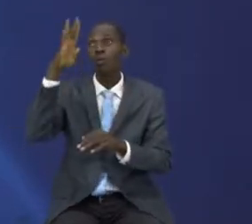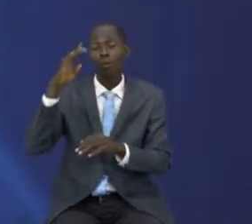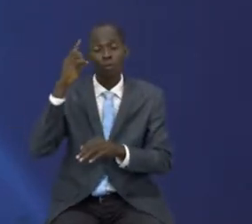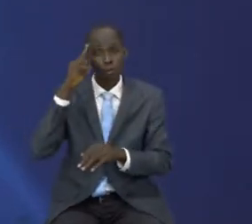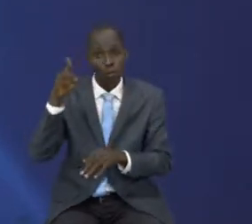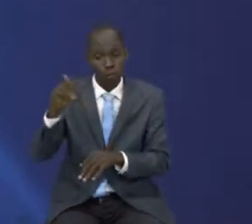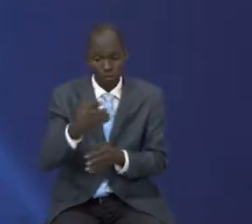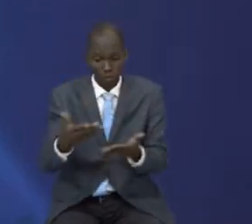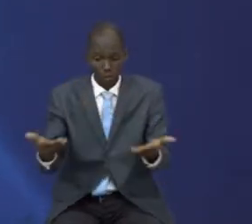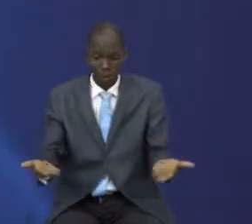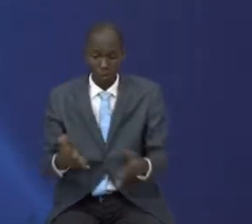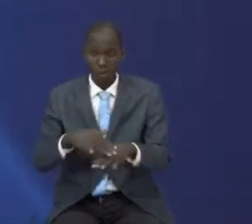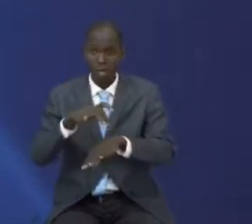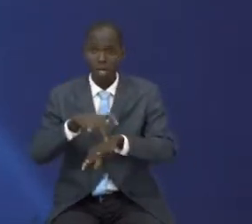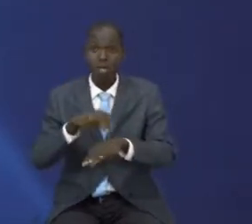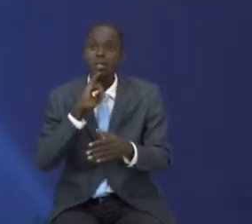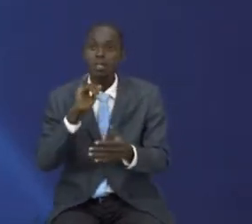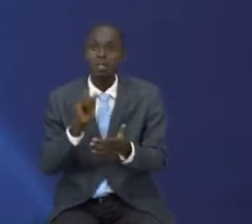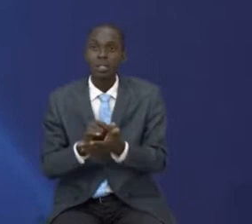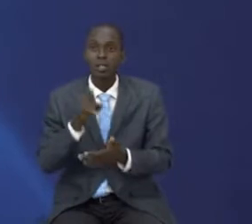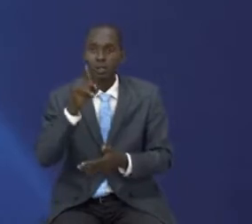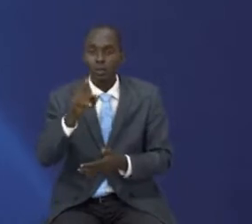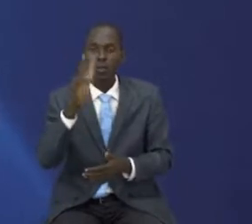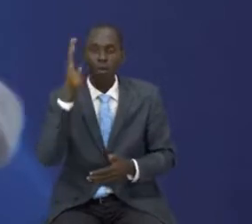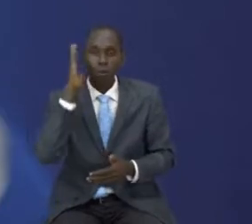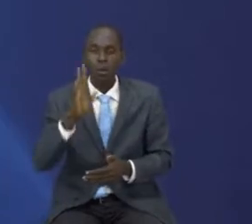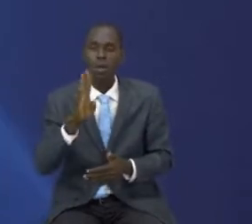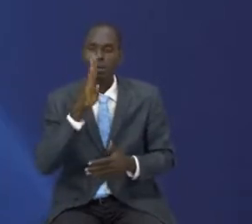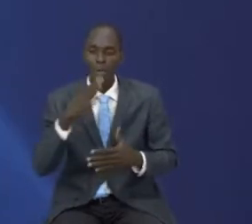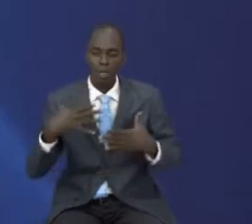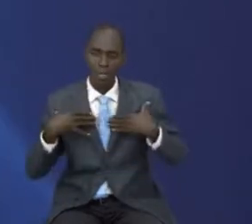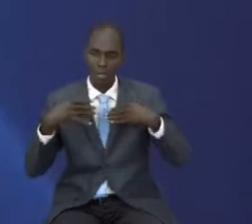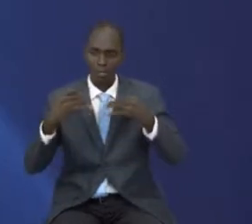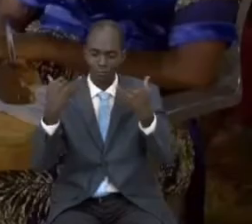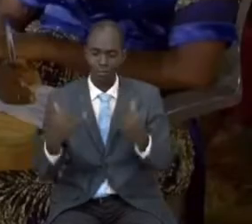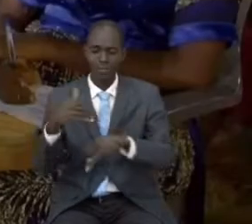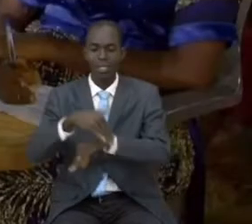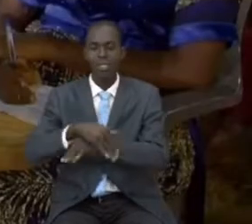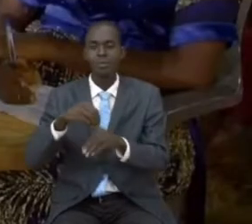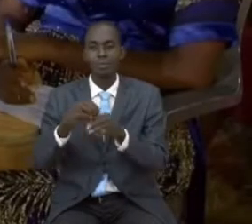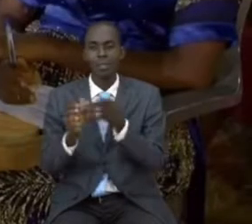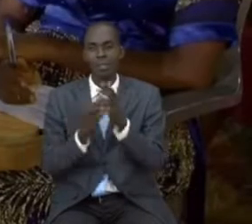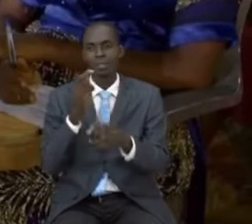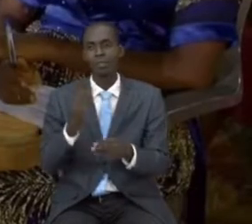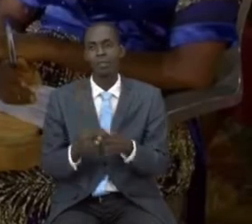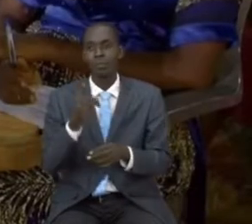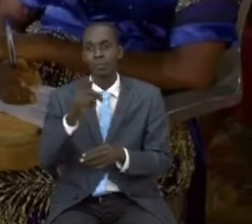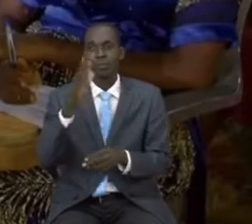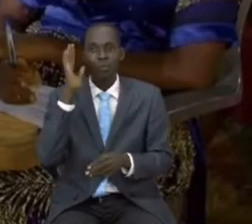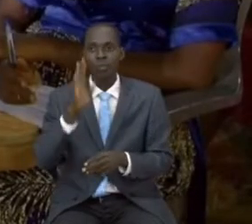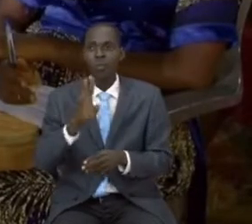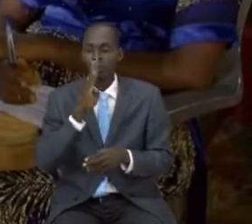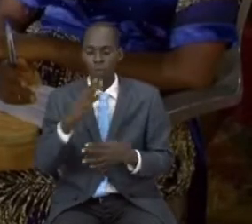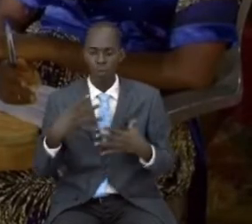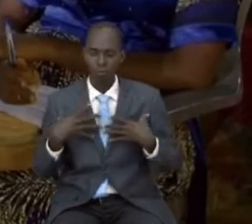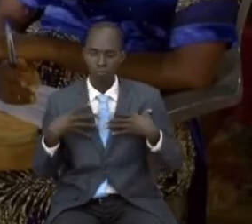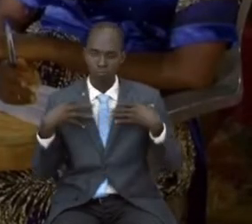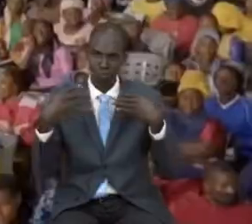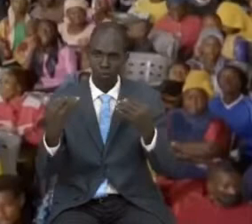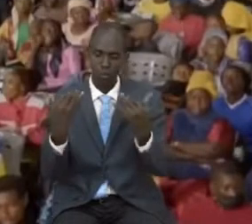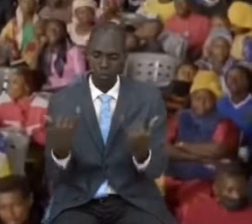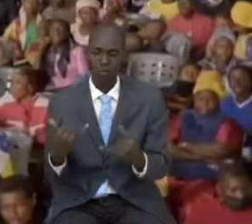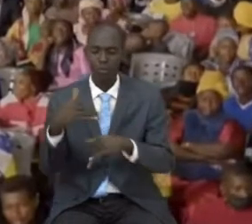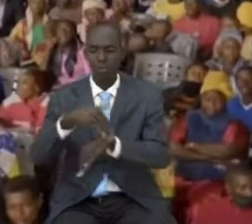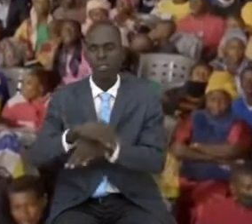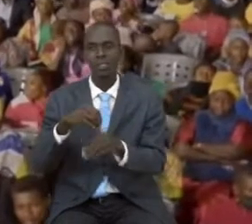on earth is that you will be healed tonight. You will be well